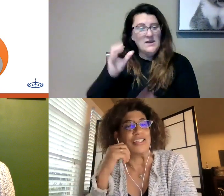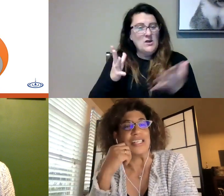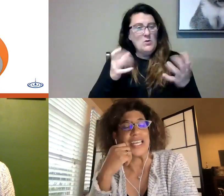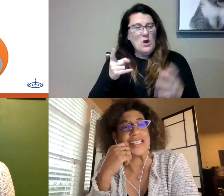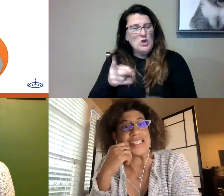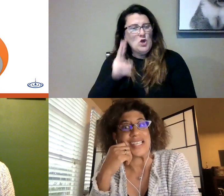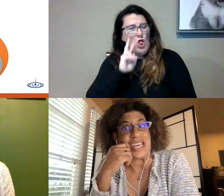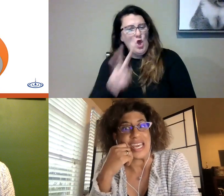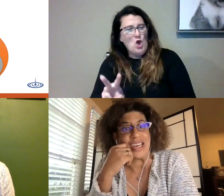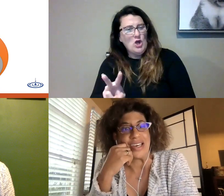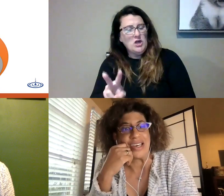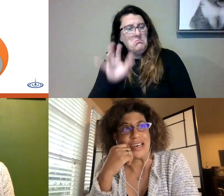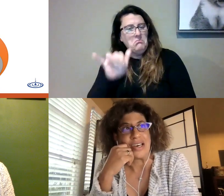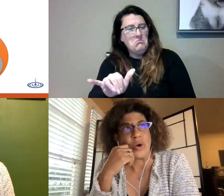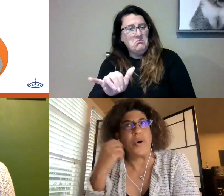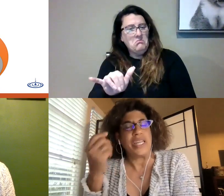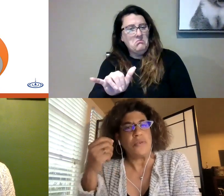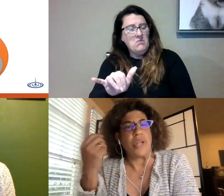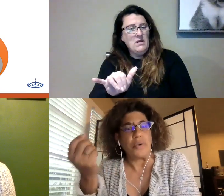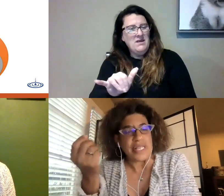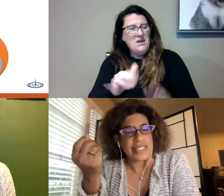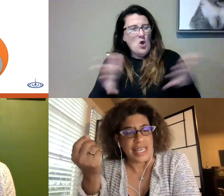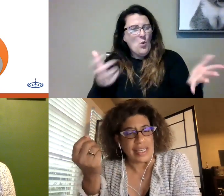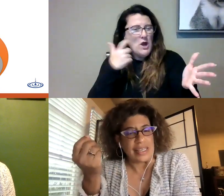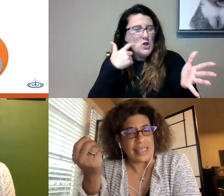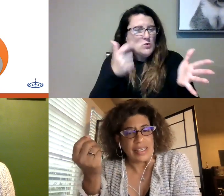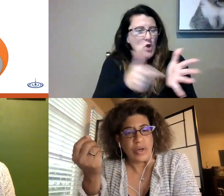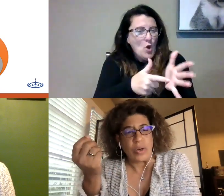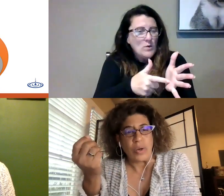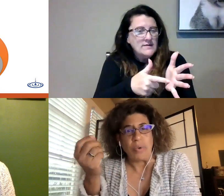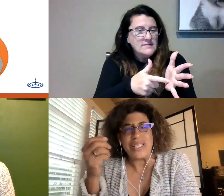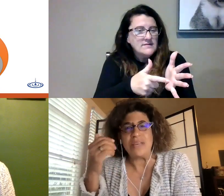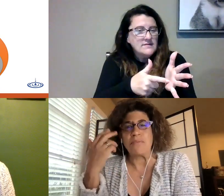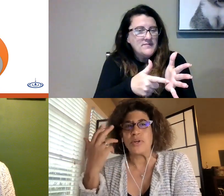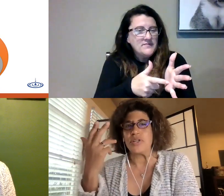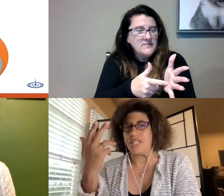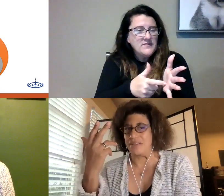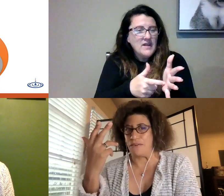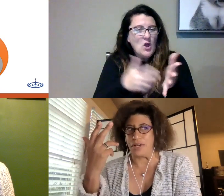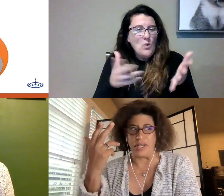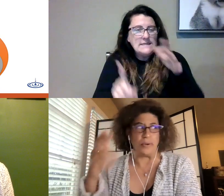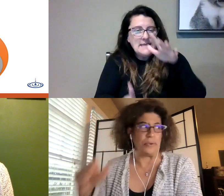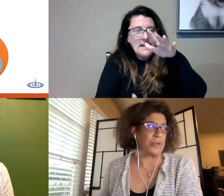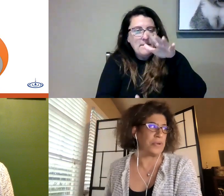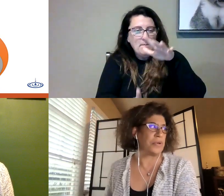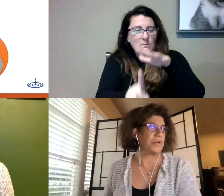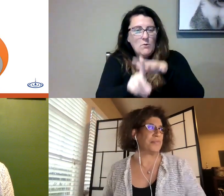take a look and see, what are you noticing? What's emerging for